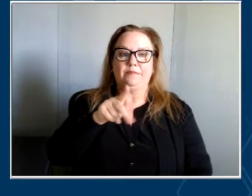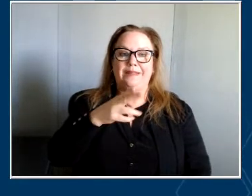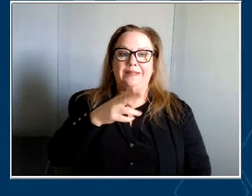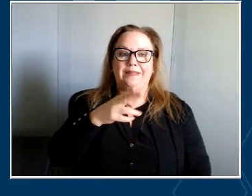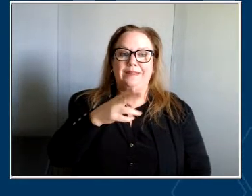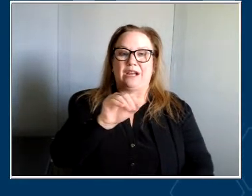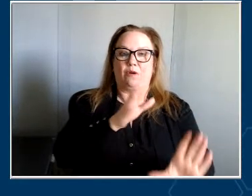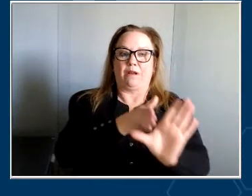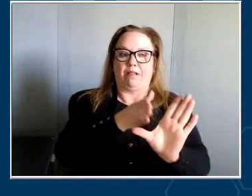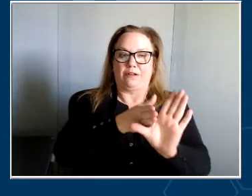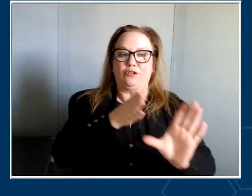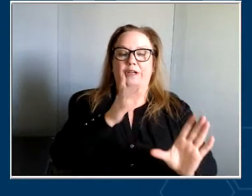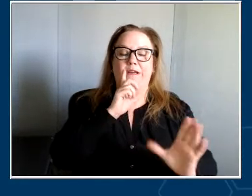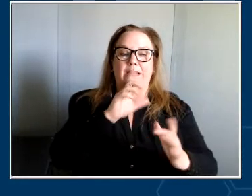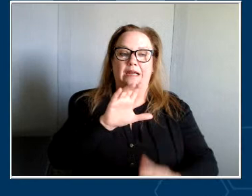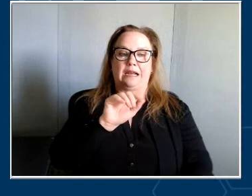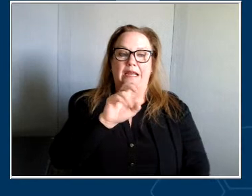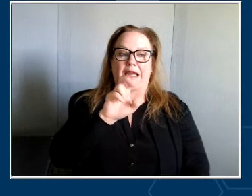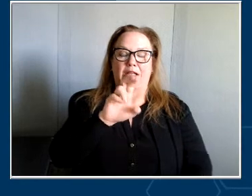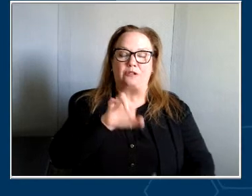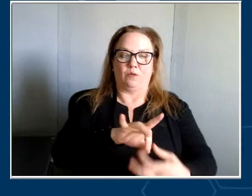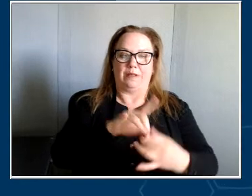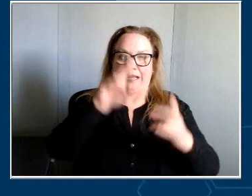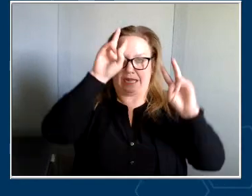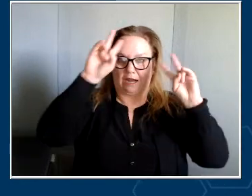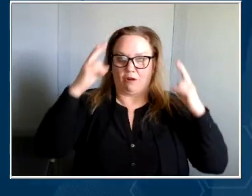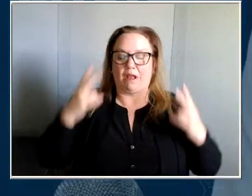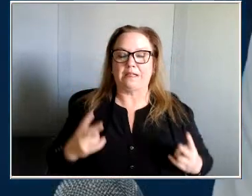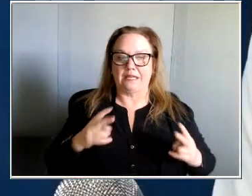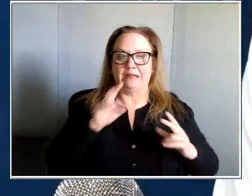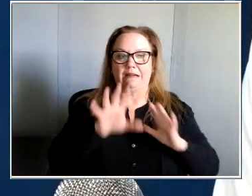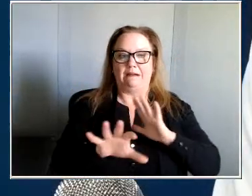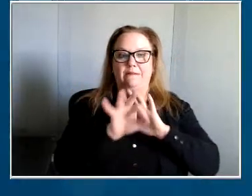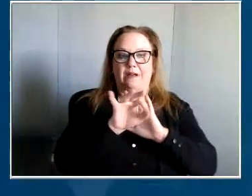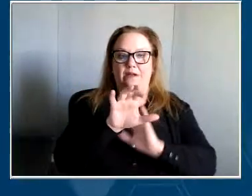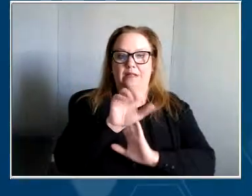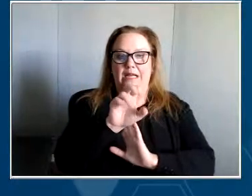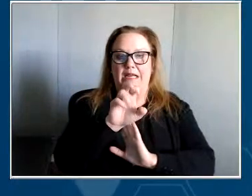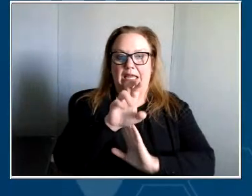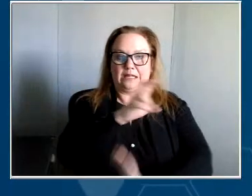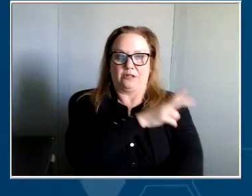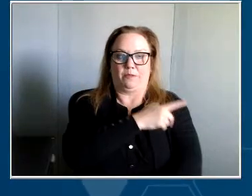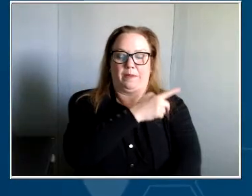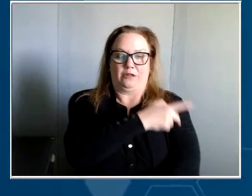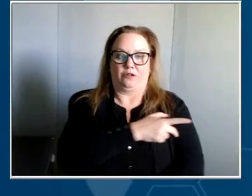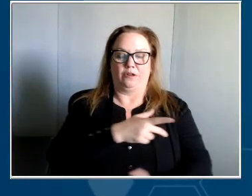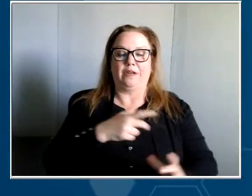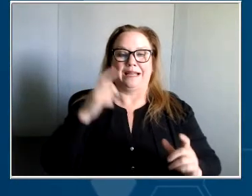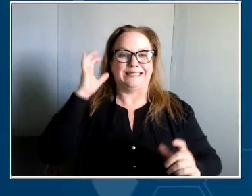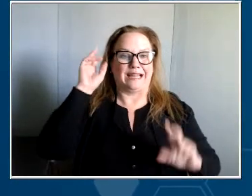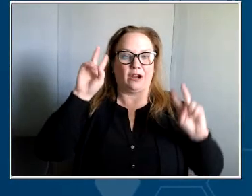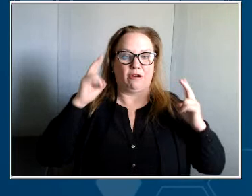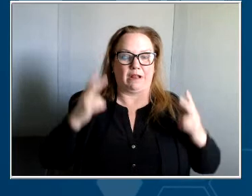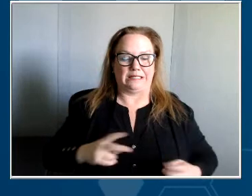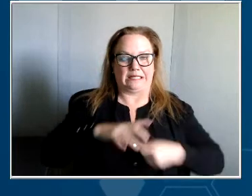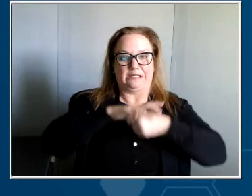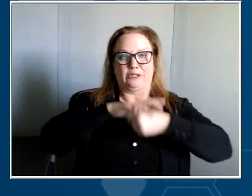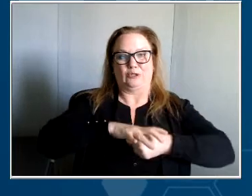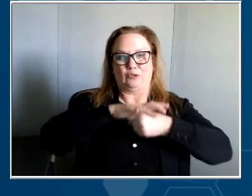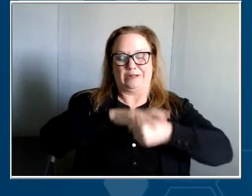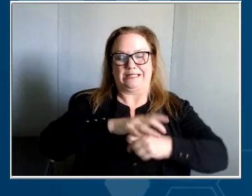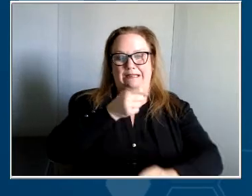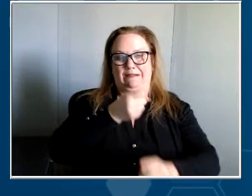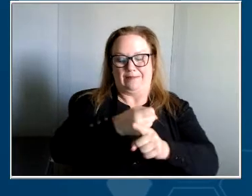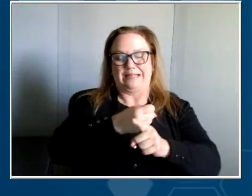on cancer-related hair loss. It found that cancer patients consistently rank hair loss as one of the most distressing side effects of therapy.